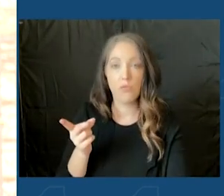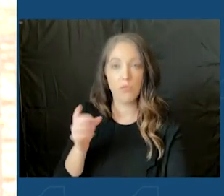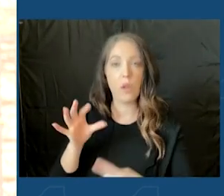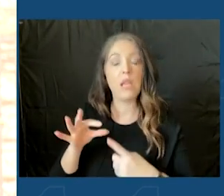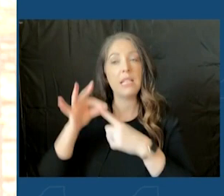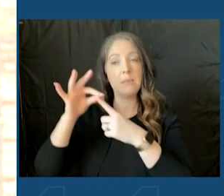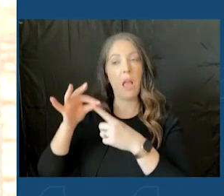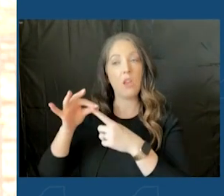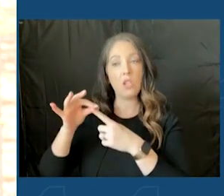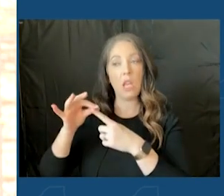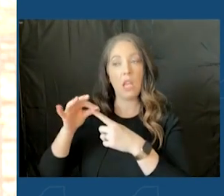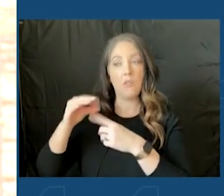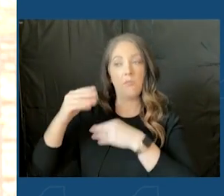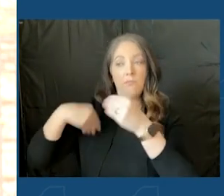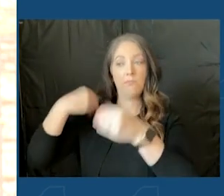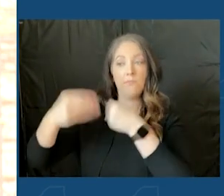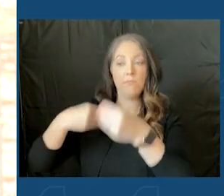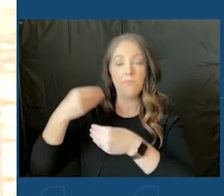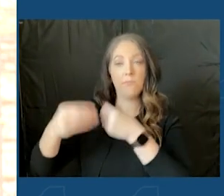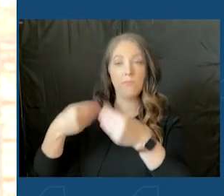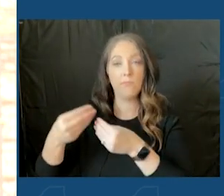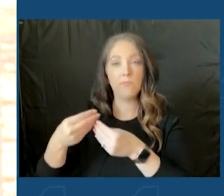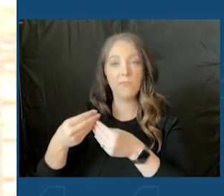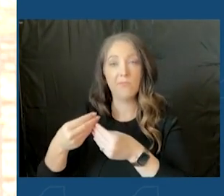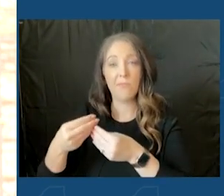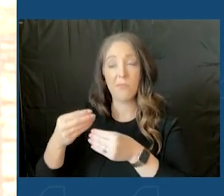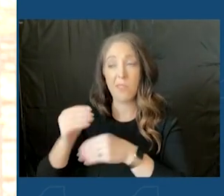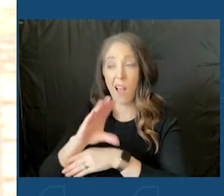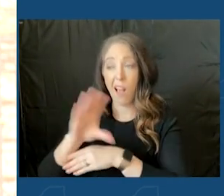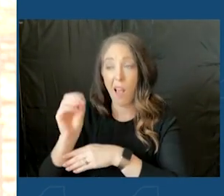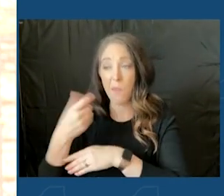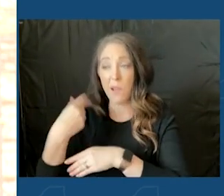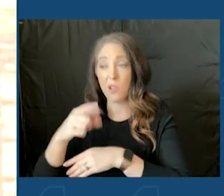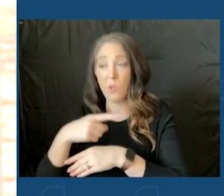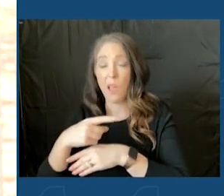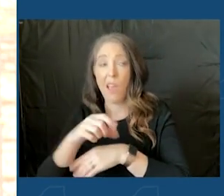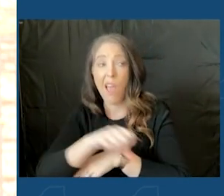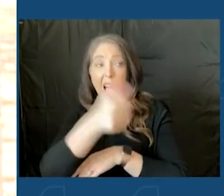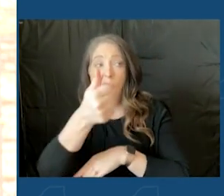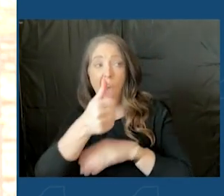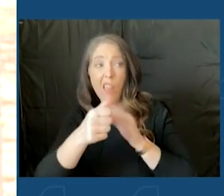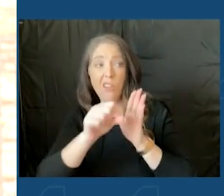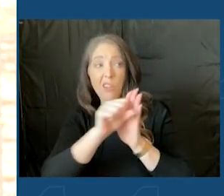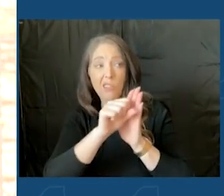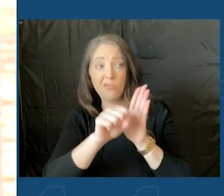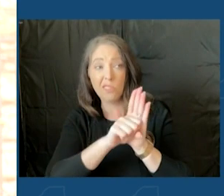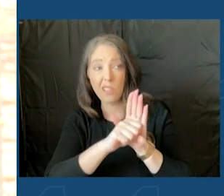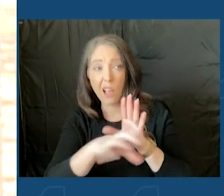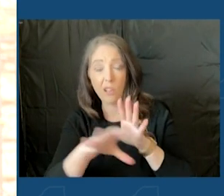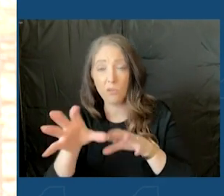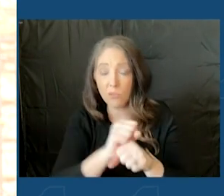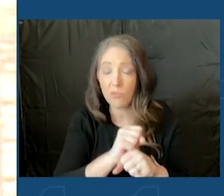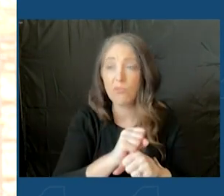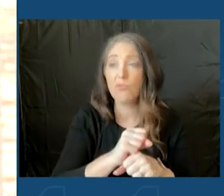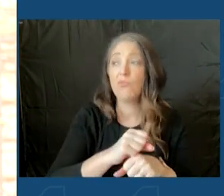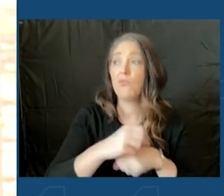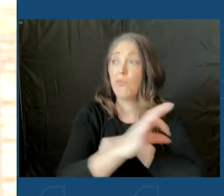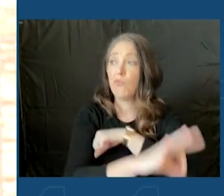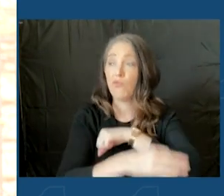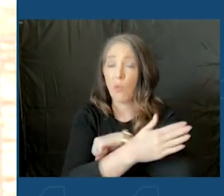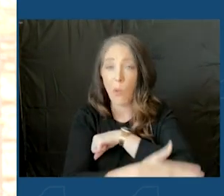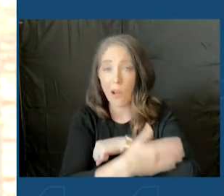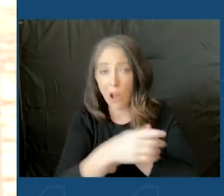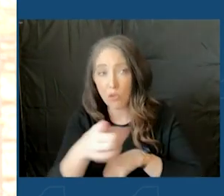that we lost to foreign competition and to other states. We are committed to bringing them back, but also